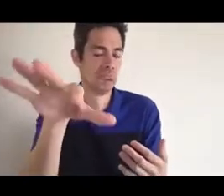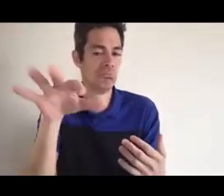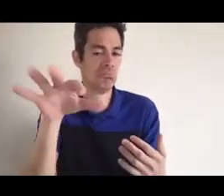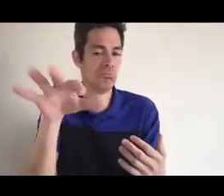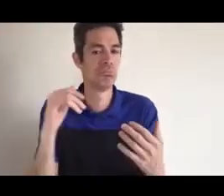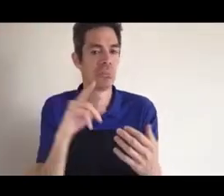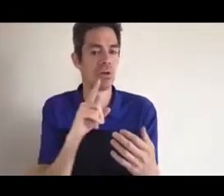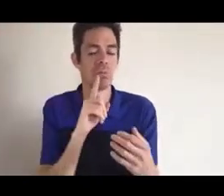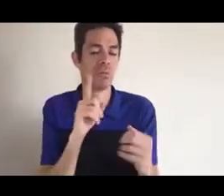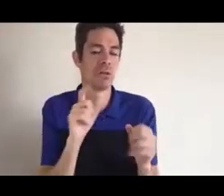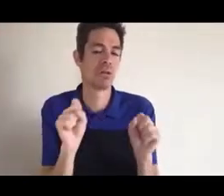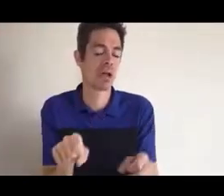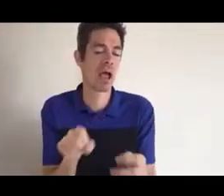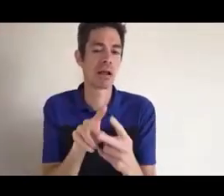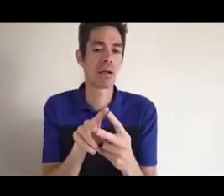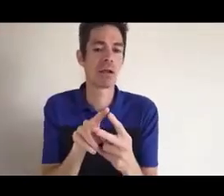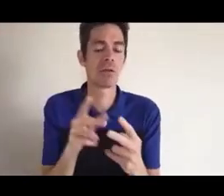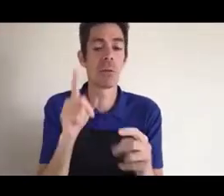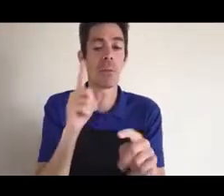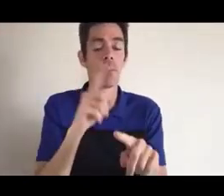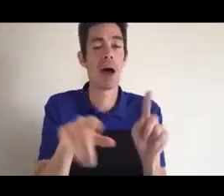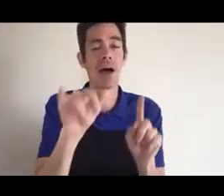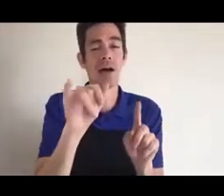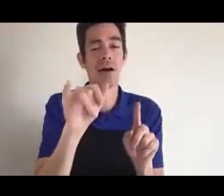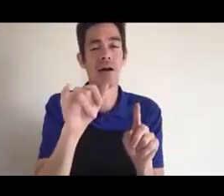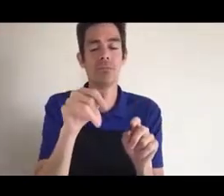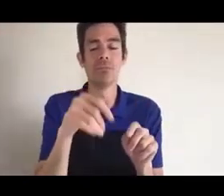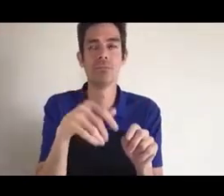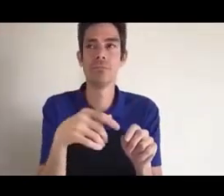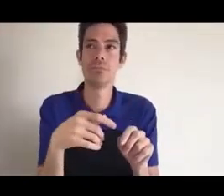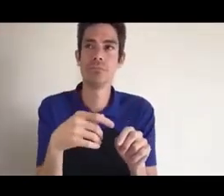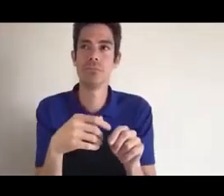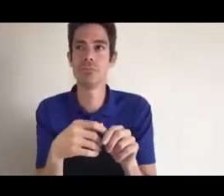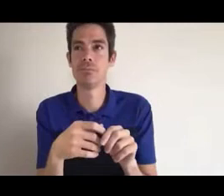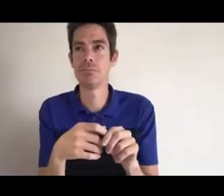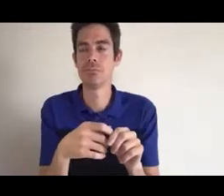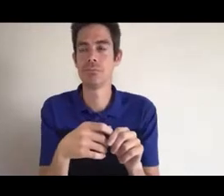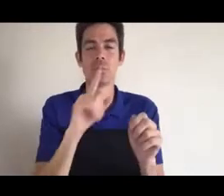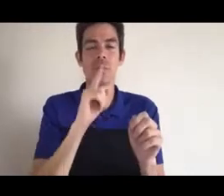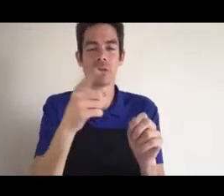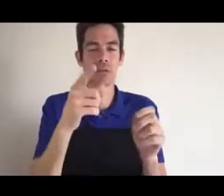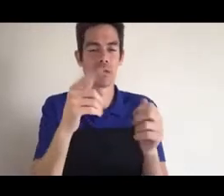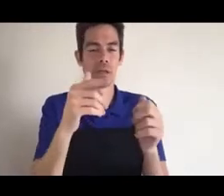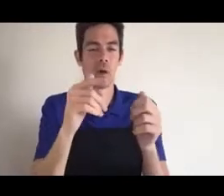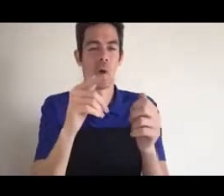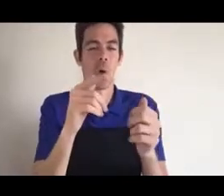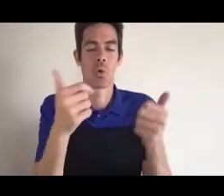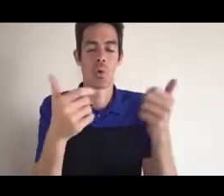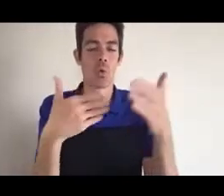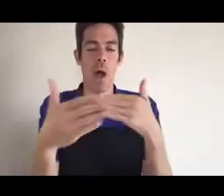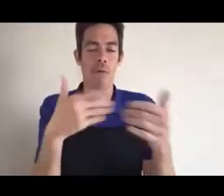So just something to keep in mind. It's really something that you can switch up, but